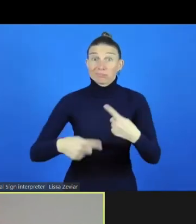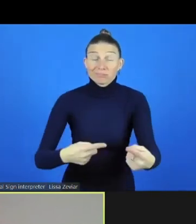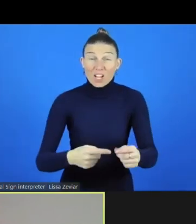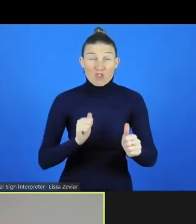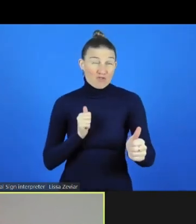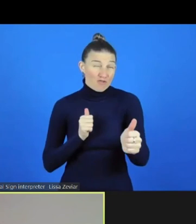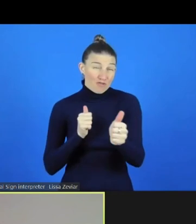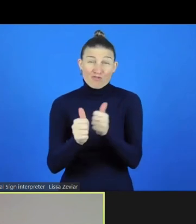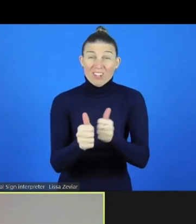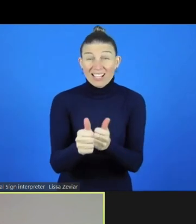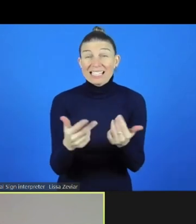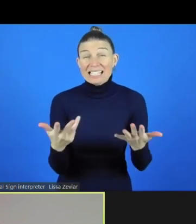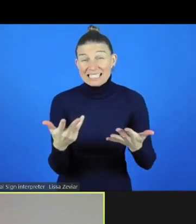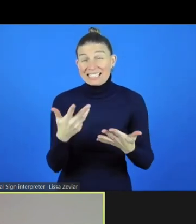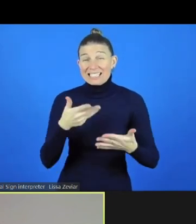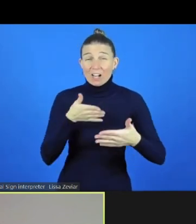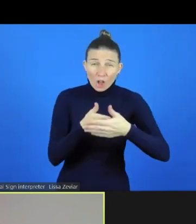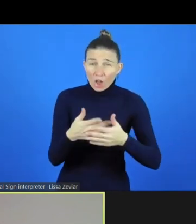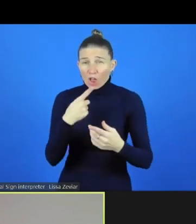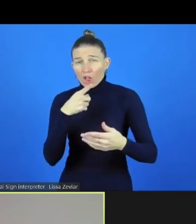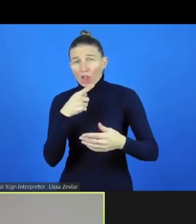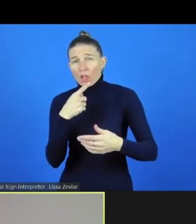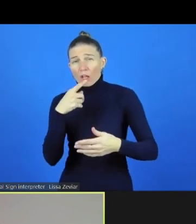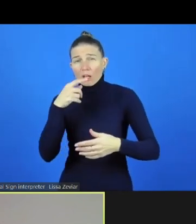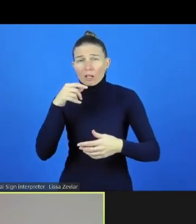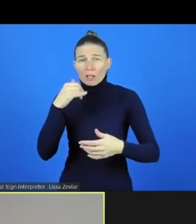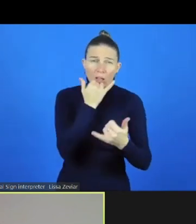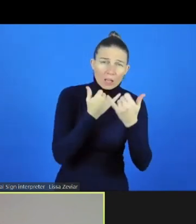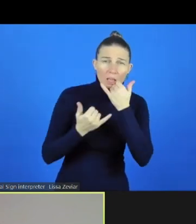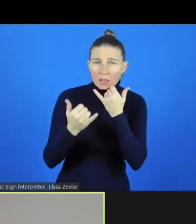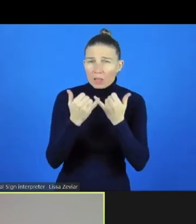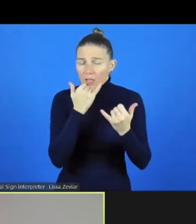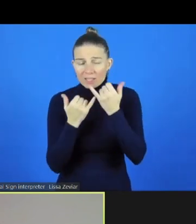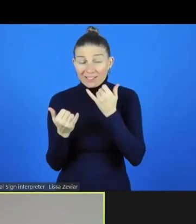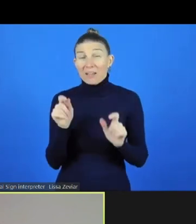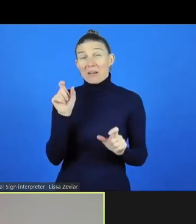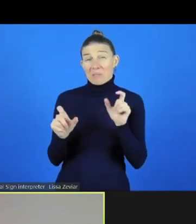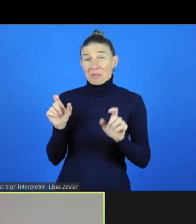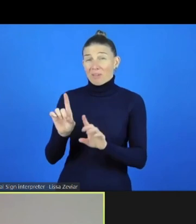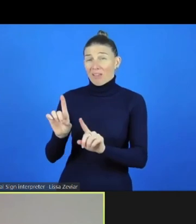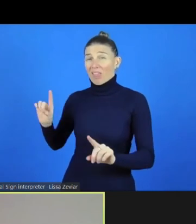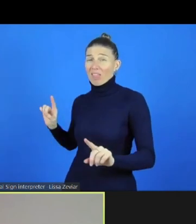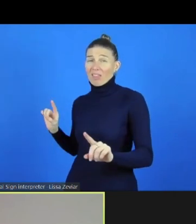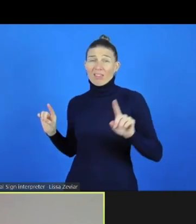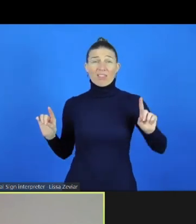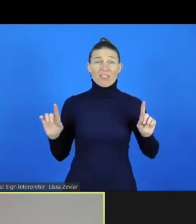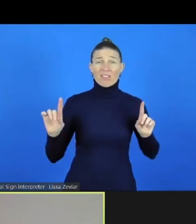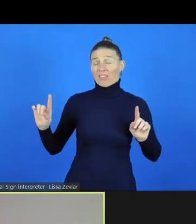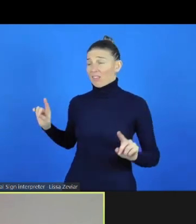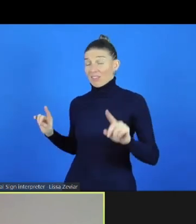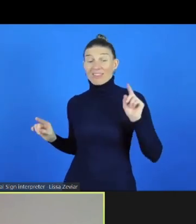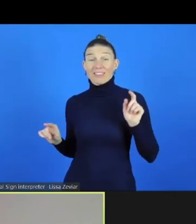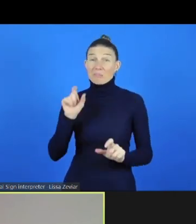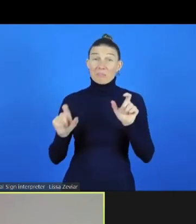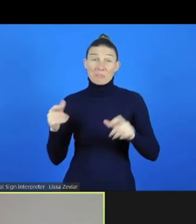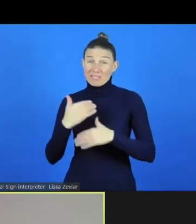really do make mistakes. You know, you leave people behind. And so we've seen really worrying impact on the lives of people with disabilities. We've